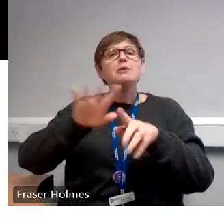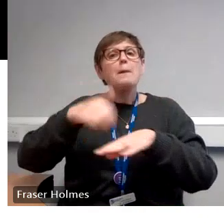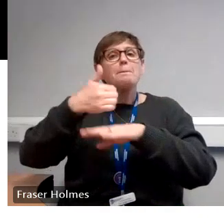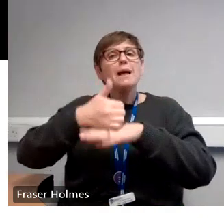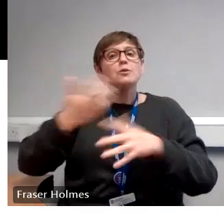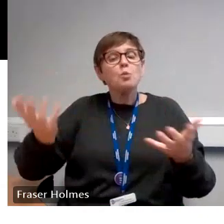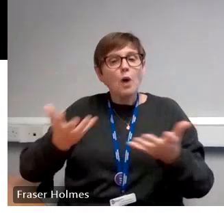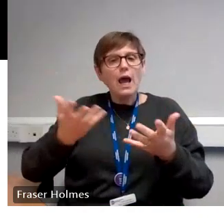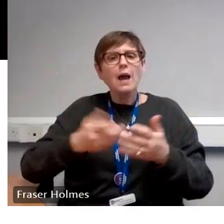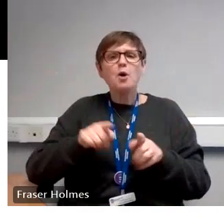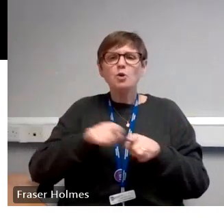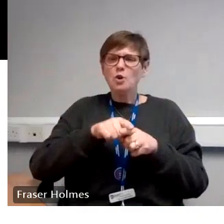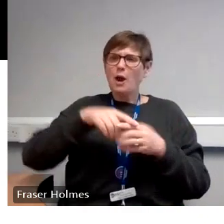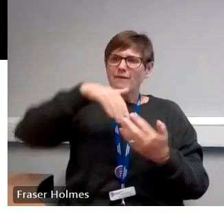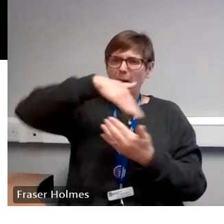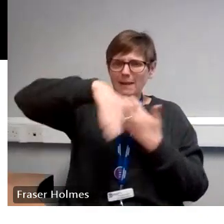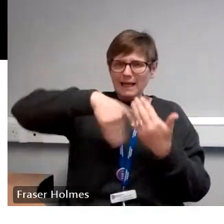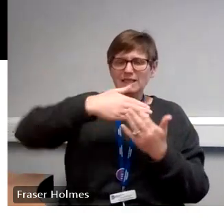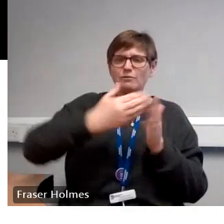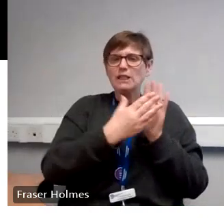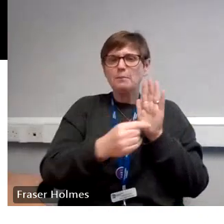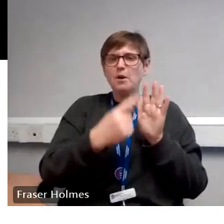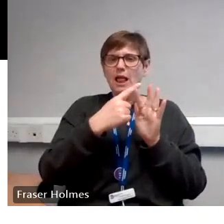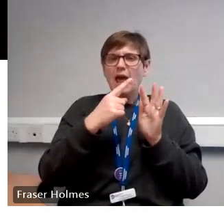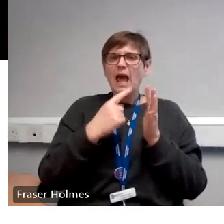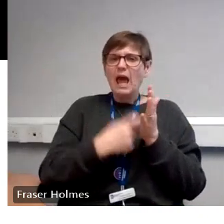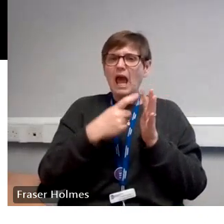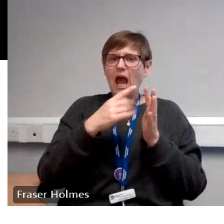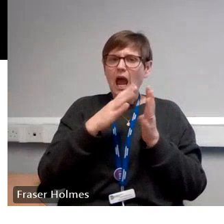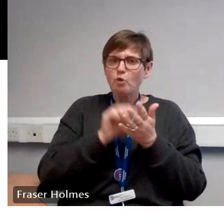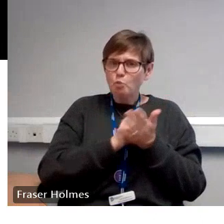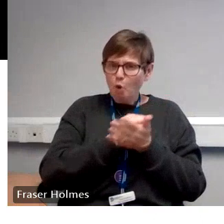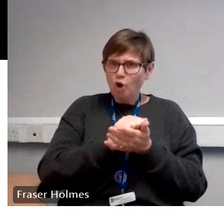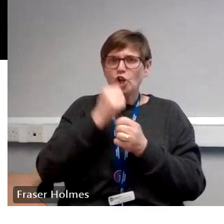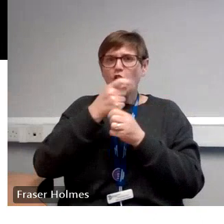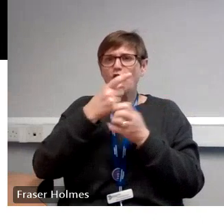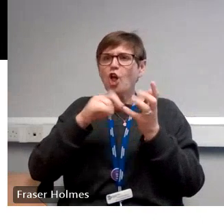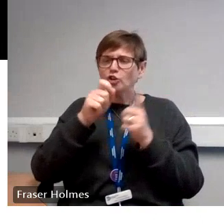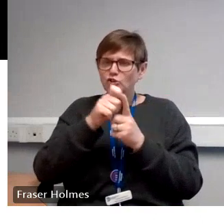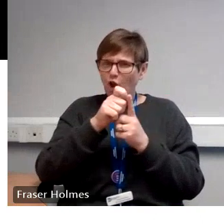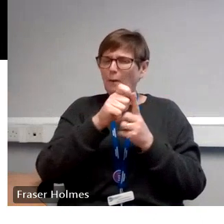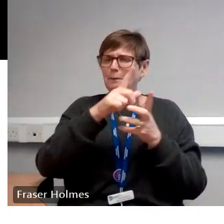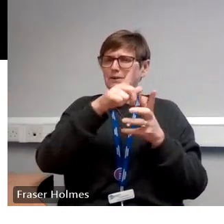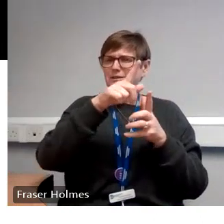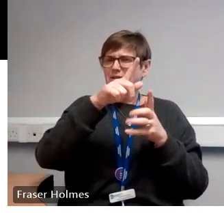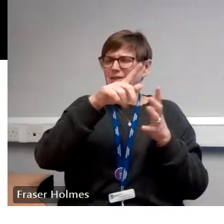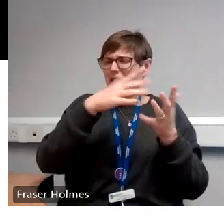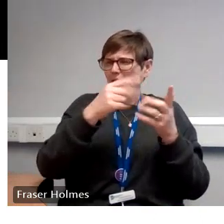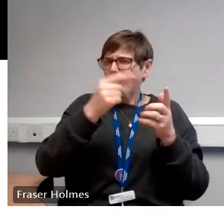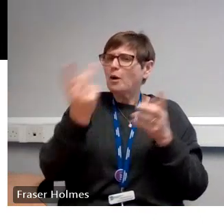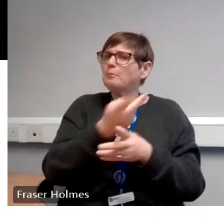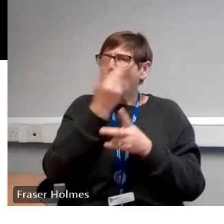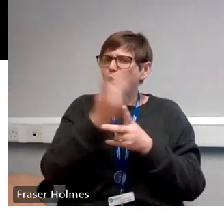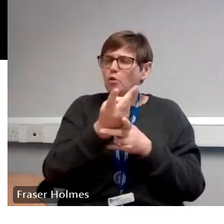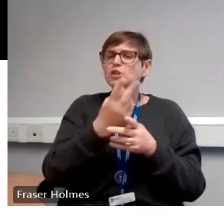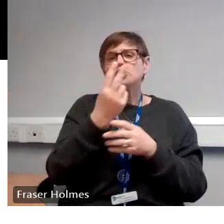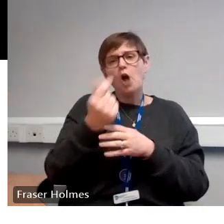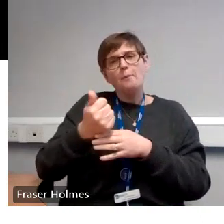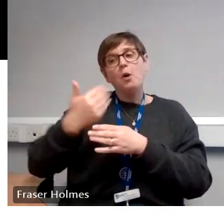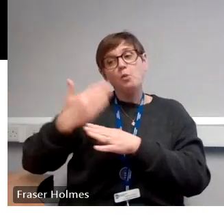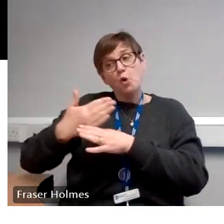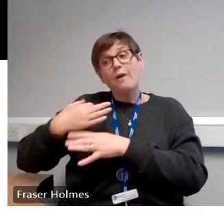we also have a mixture. So for example, in Erewash and Glossop, we've got a bit of both. We've got social prescribers linked in the working in the voluntary sector